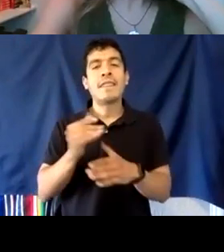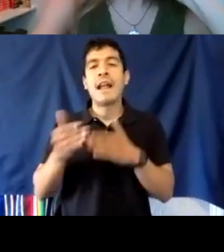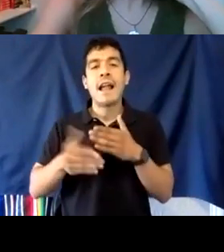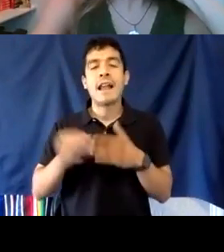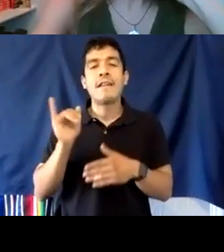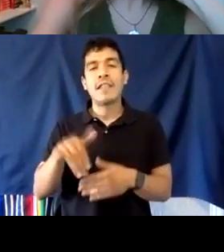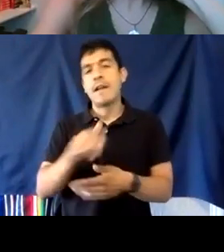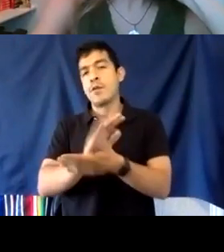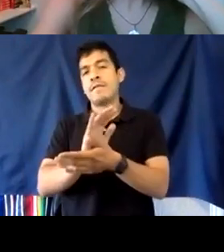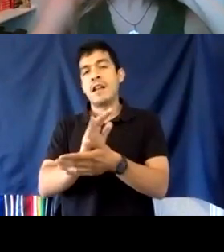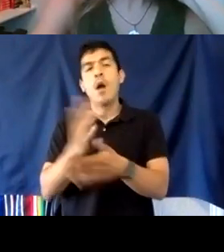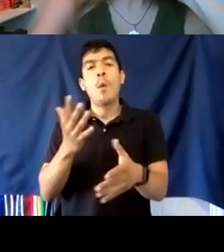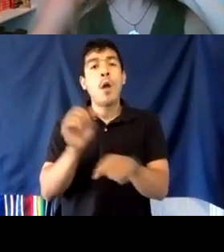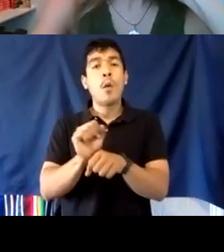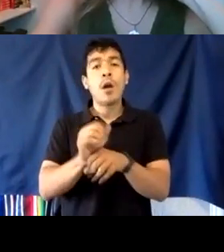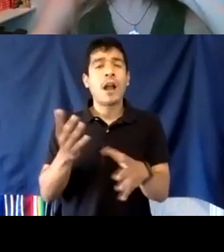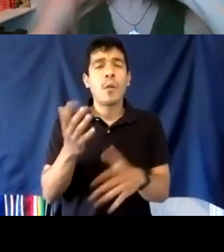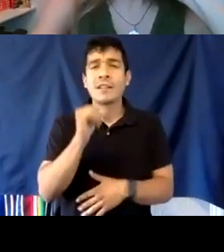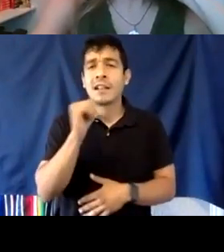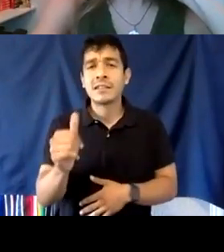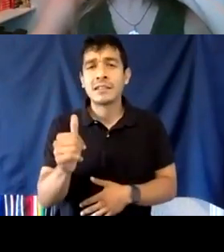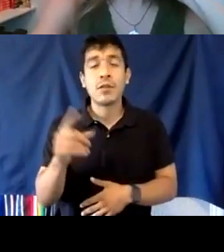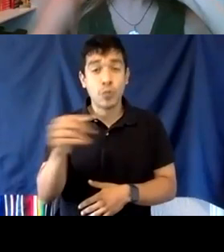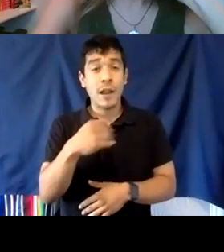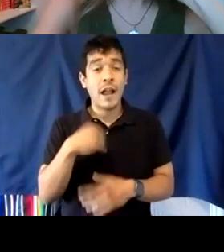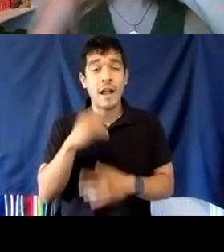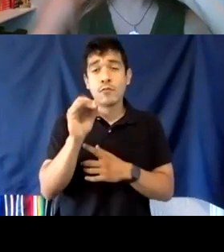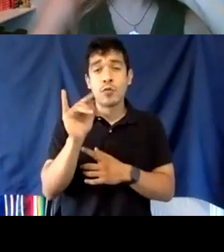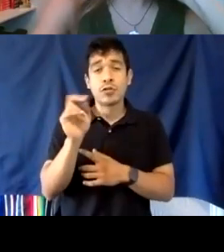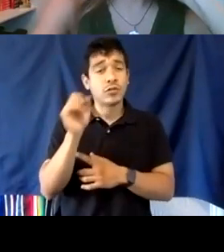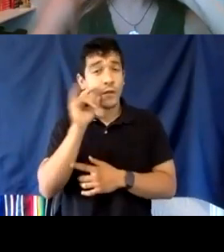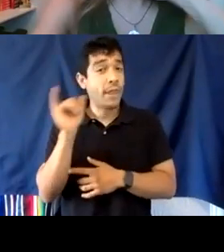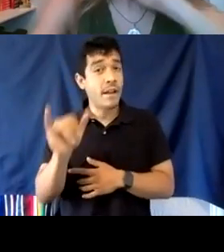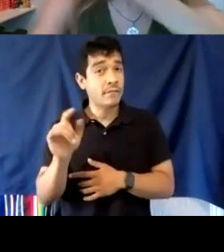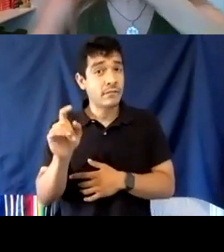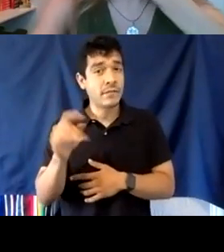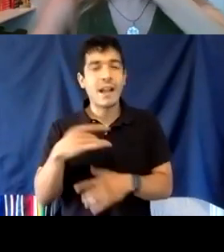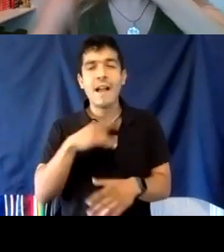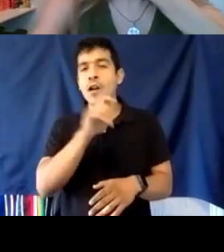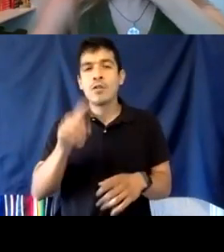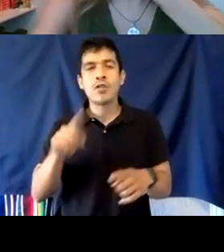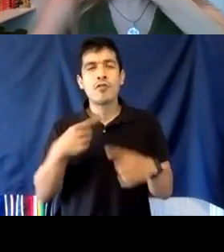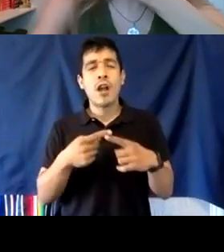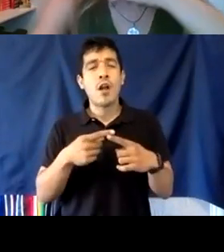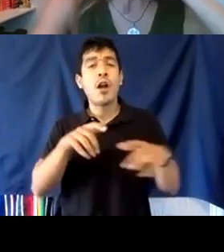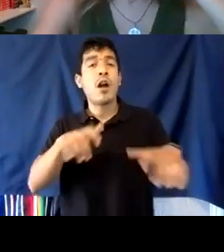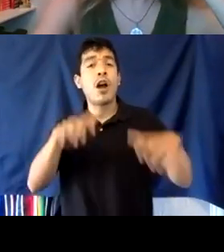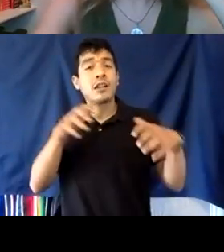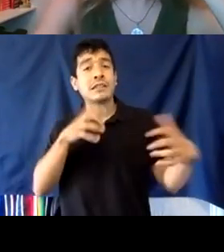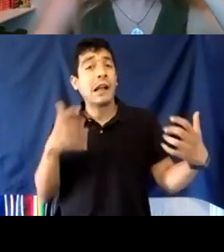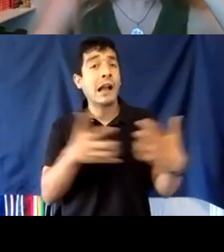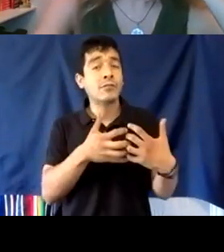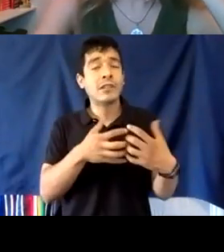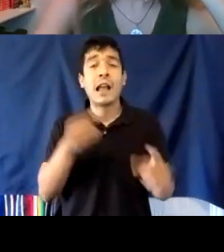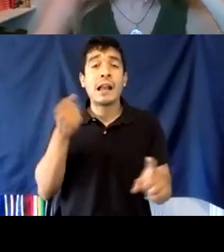works and what doesn't? Are there go-to solutions for this? And so, you know, this is a question around audience engagement, around impact, around, you